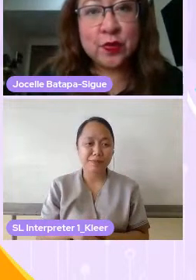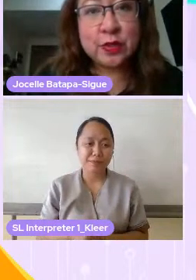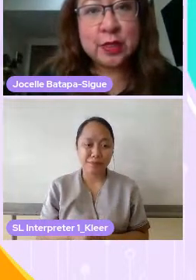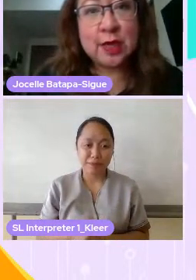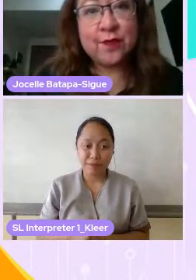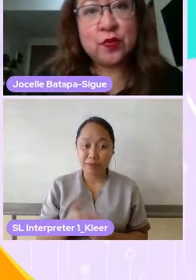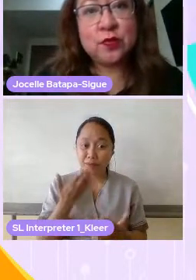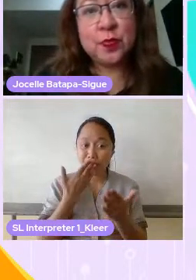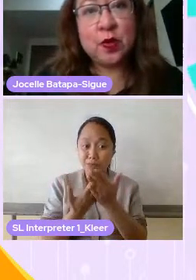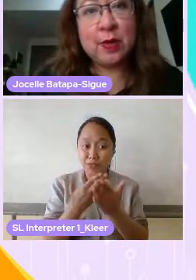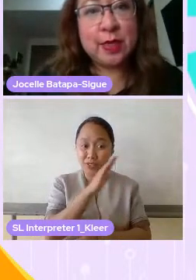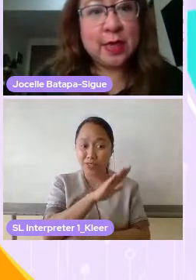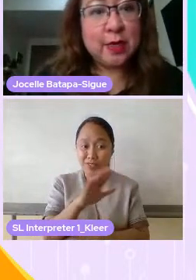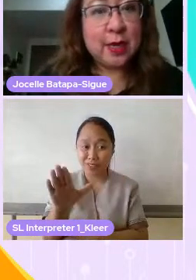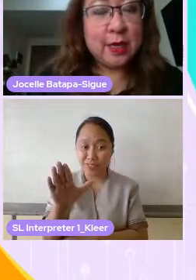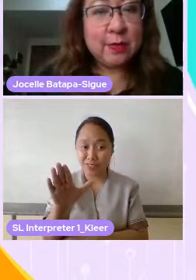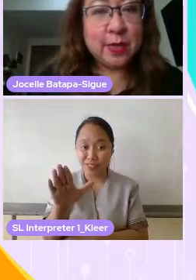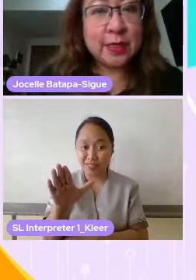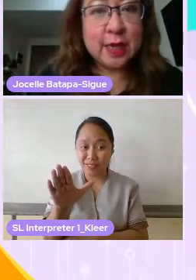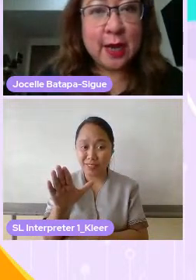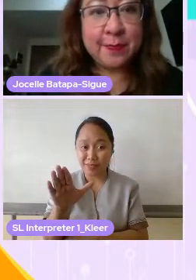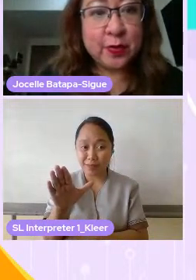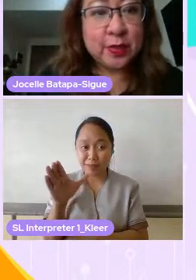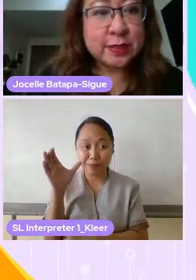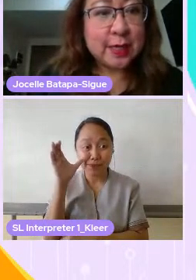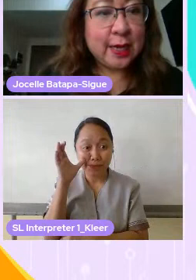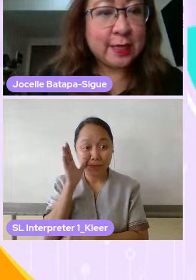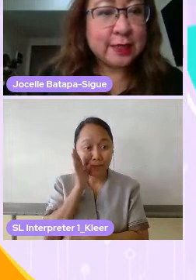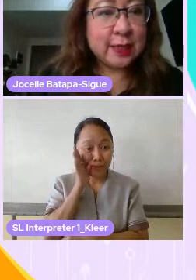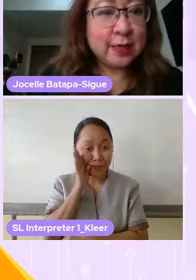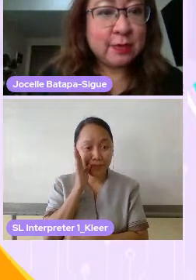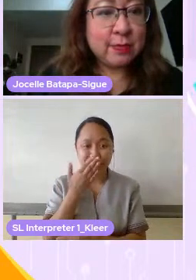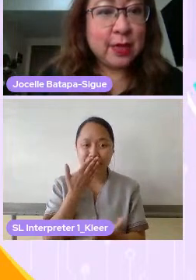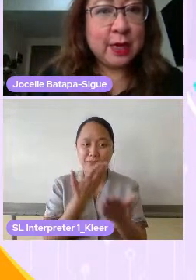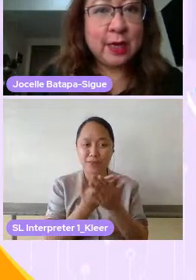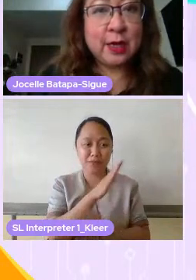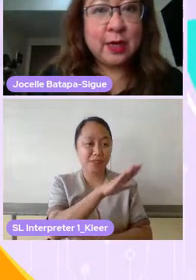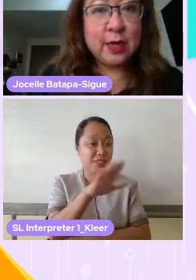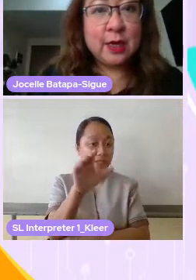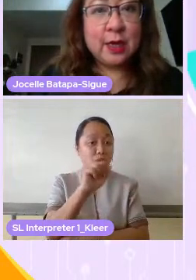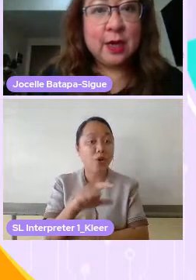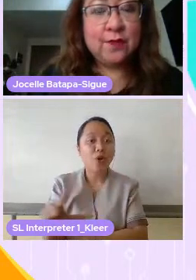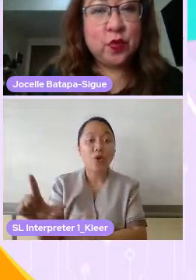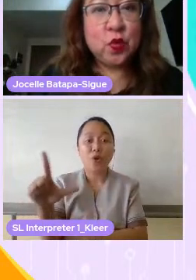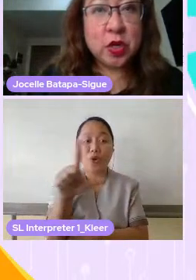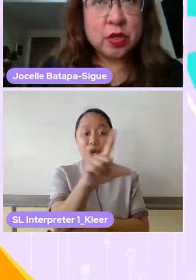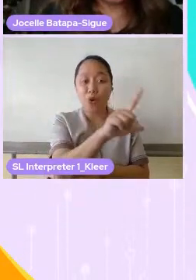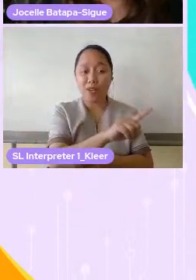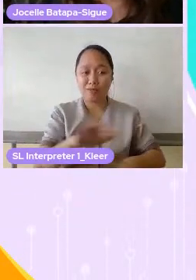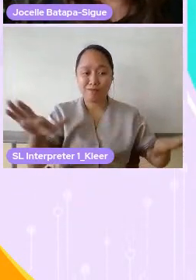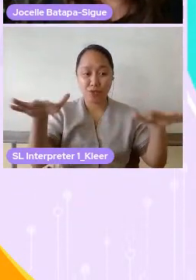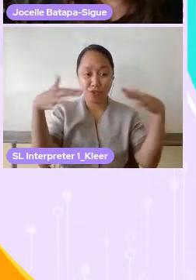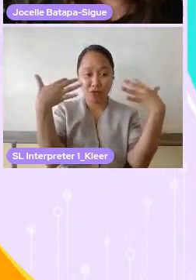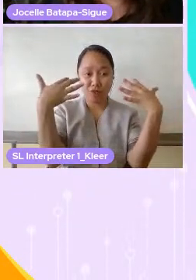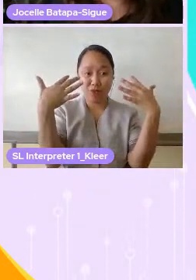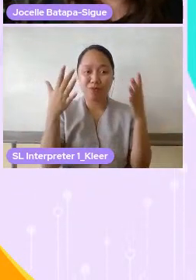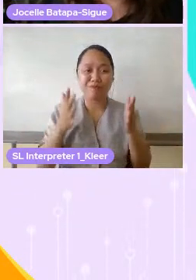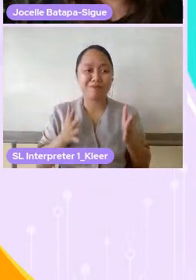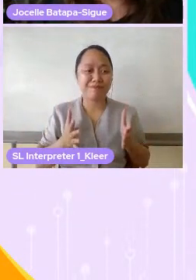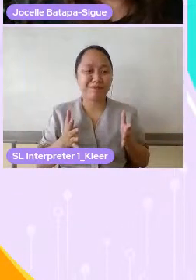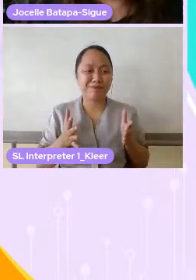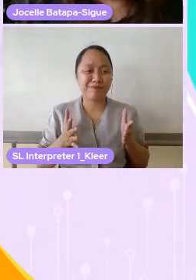Good afternoon. Good afternoon po, Camille. Magandang hapon sa lahat ng mga viewers